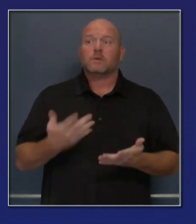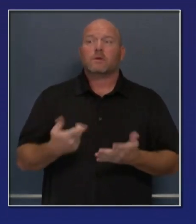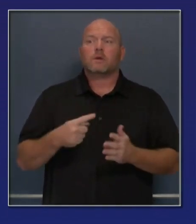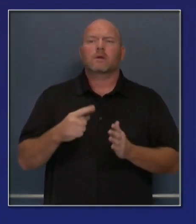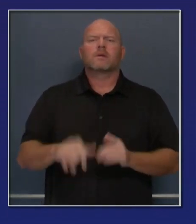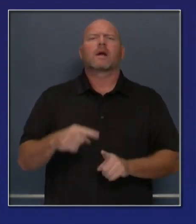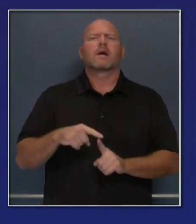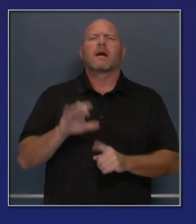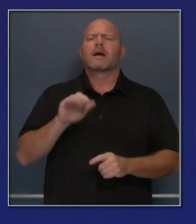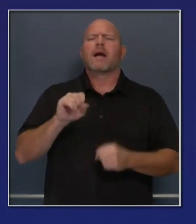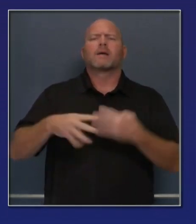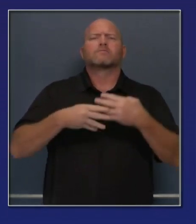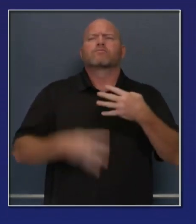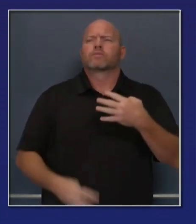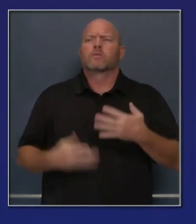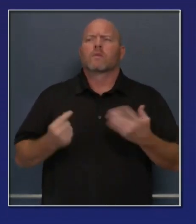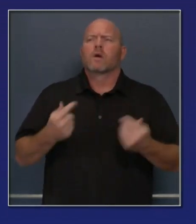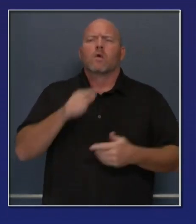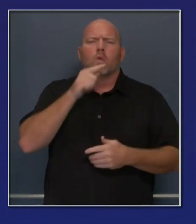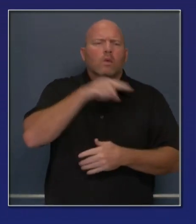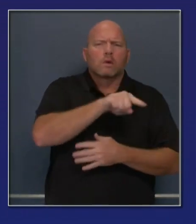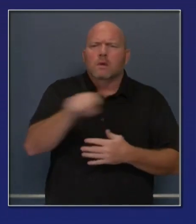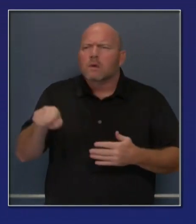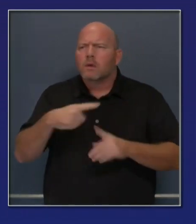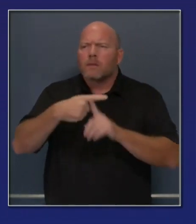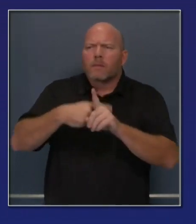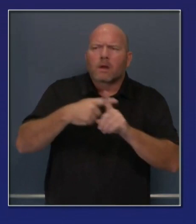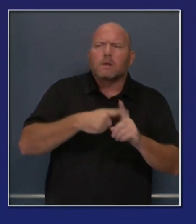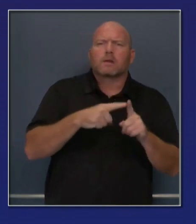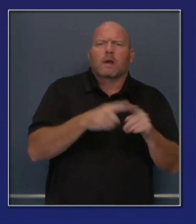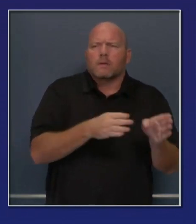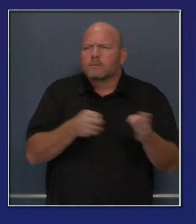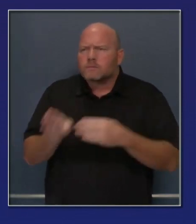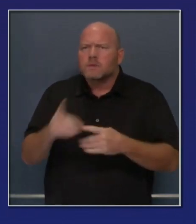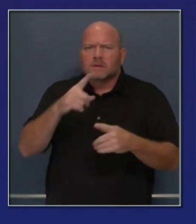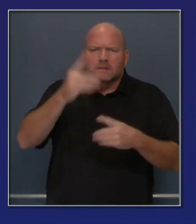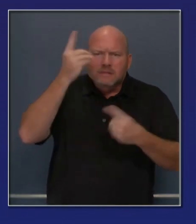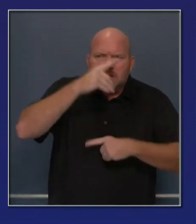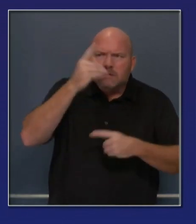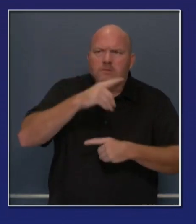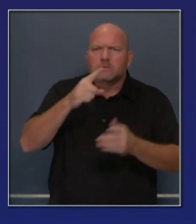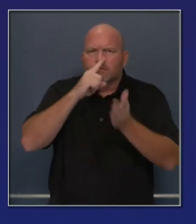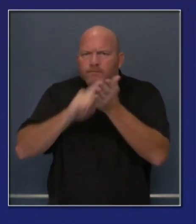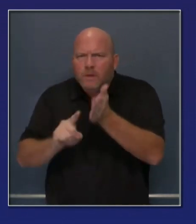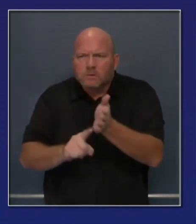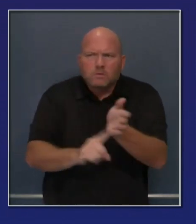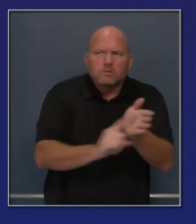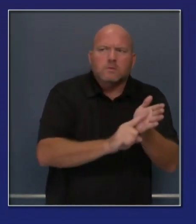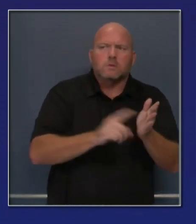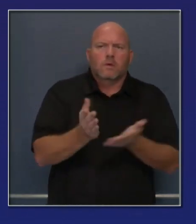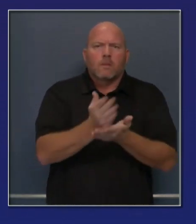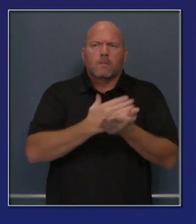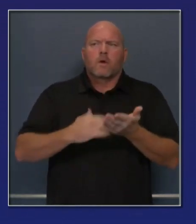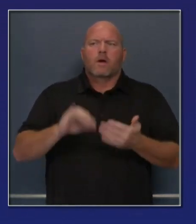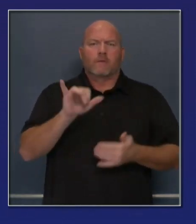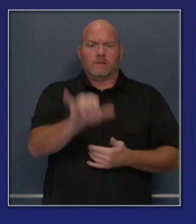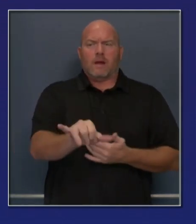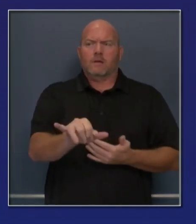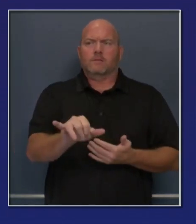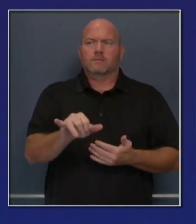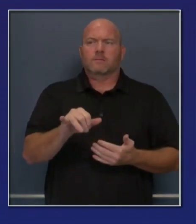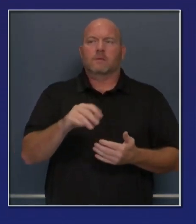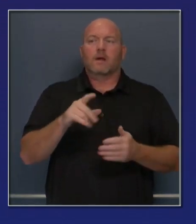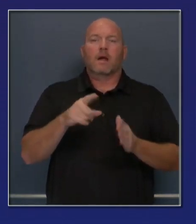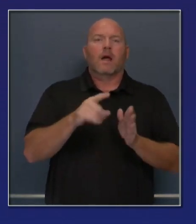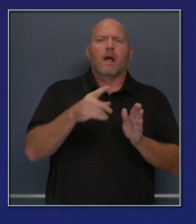identification, finding out who's positive, and then we go into the disease investigation part of the endeavor and identifying